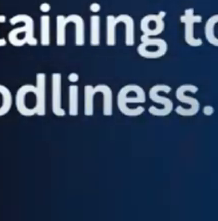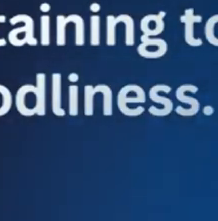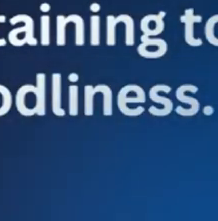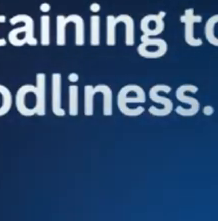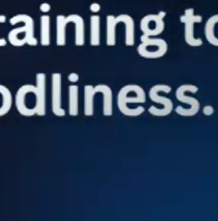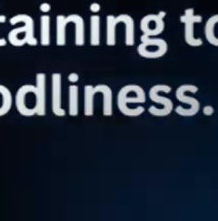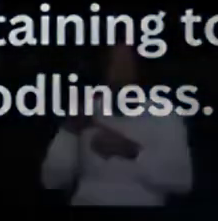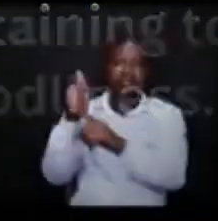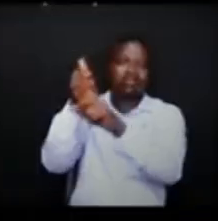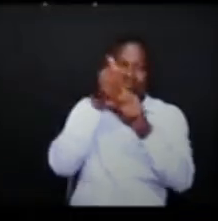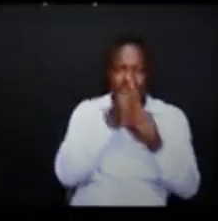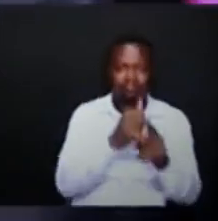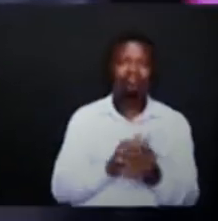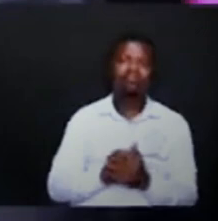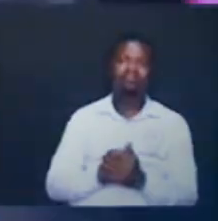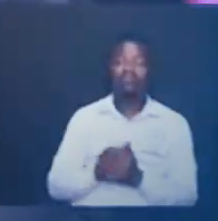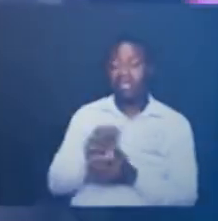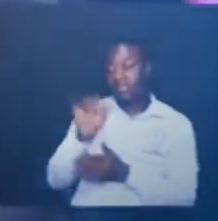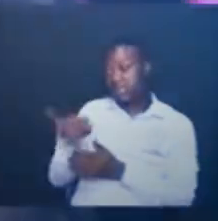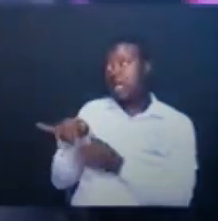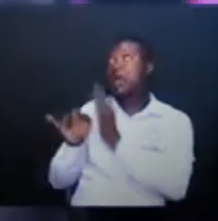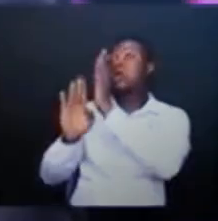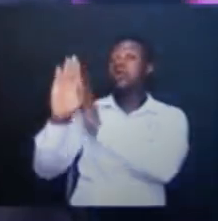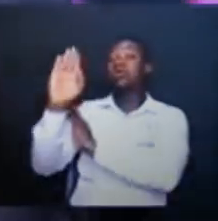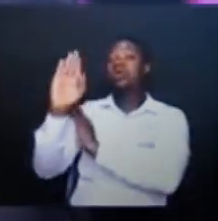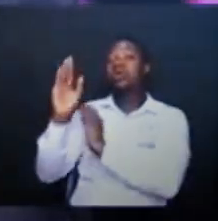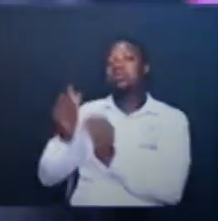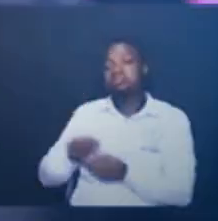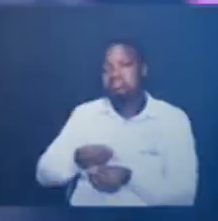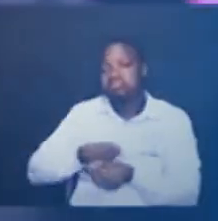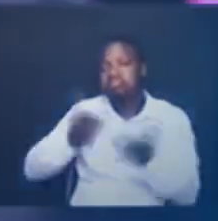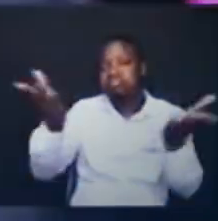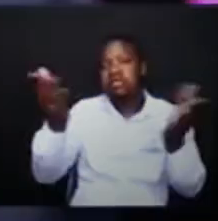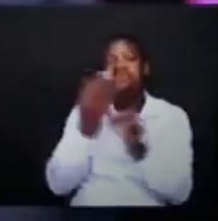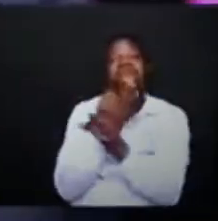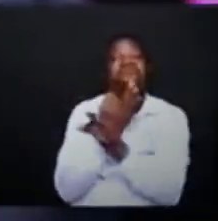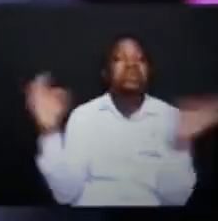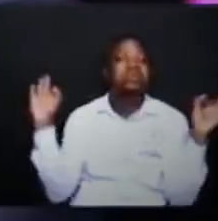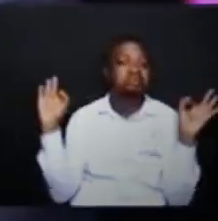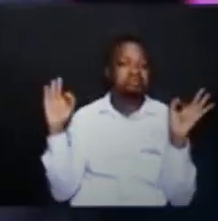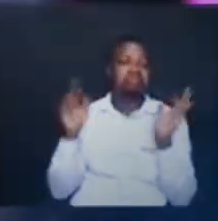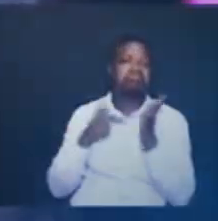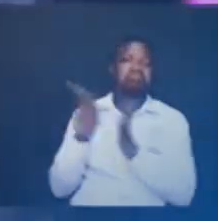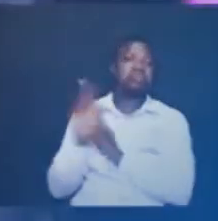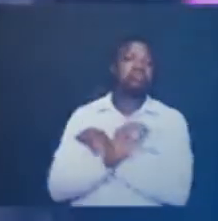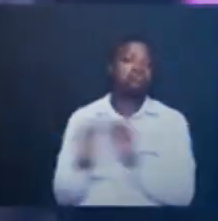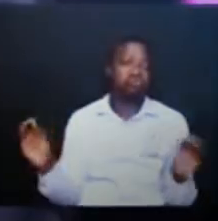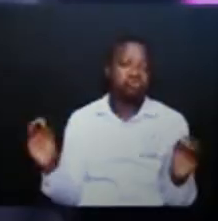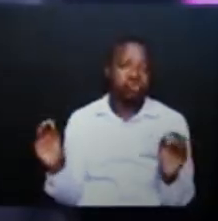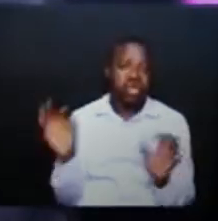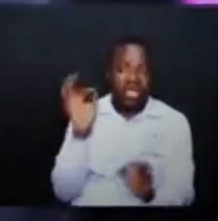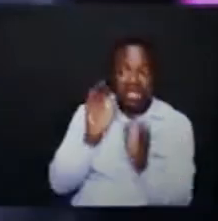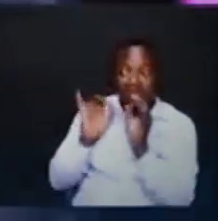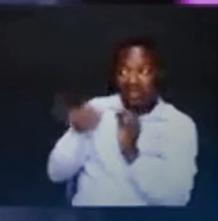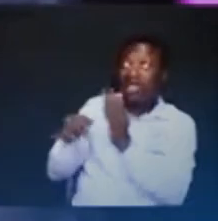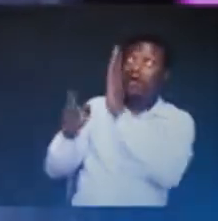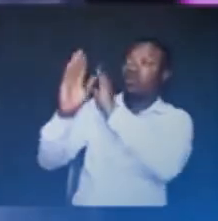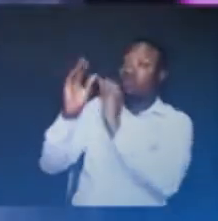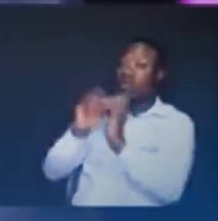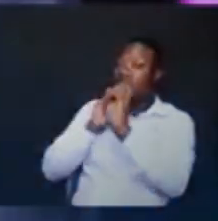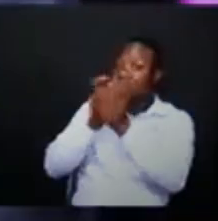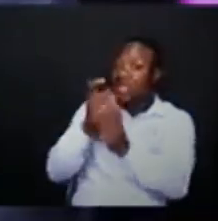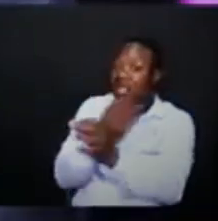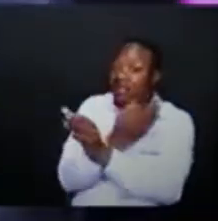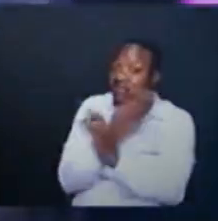this he has freely given us. Away or the adom yen kwa. When we don't manage the resources that God has